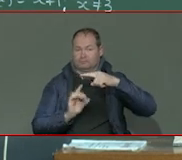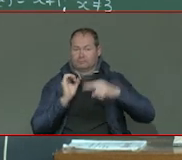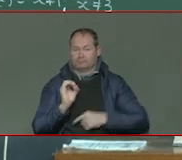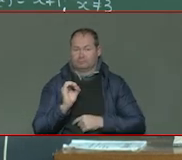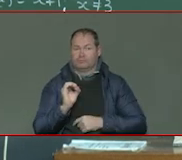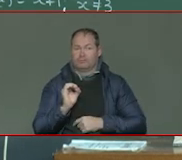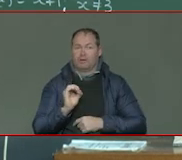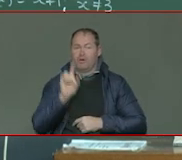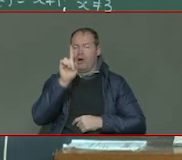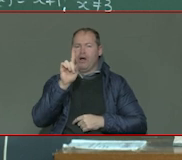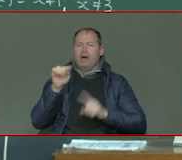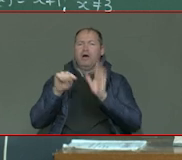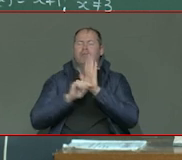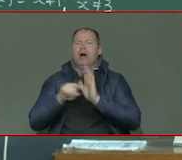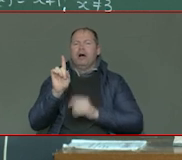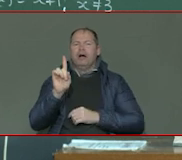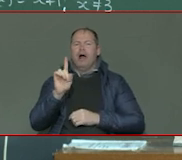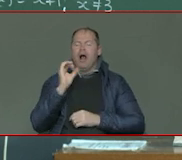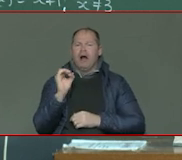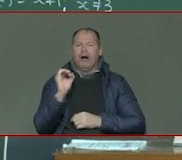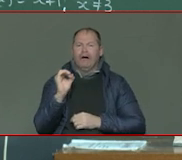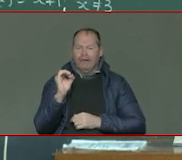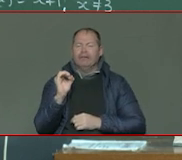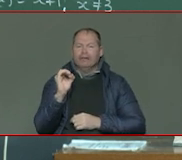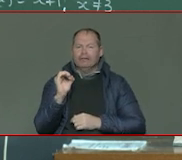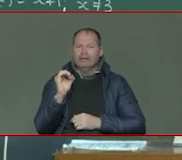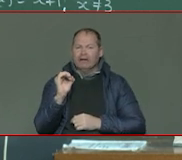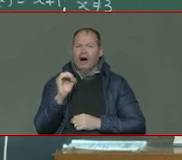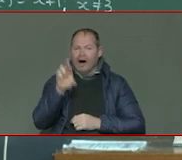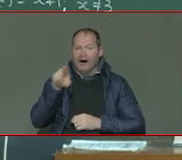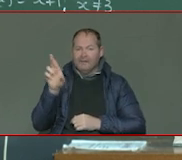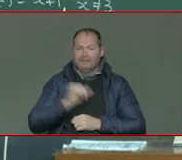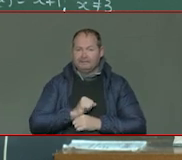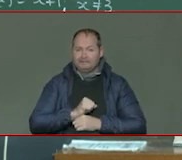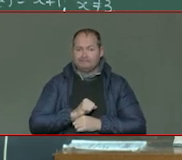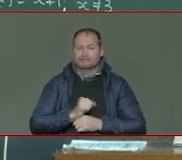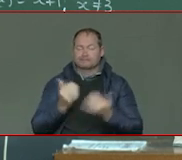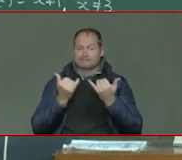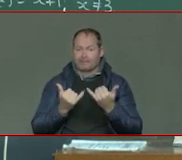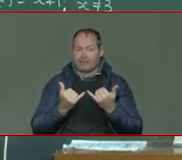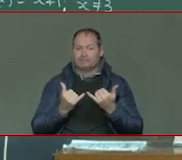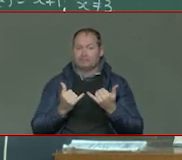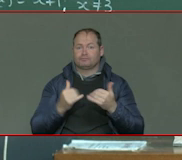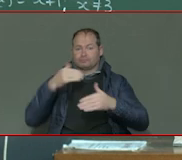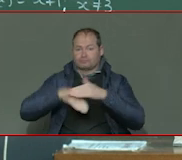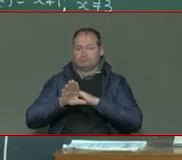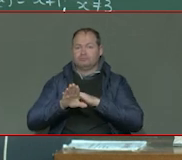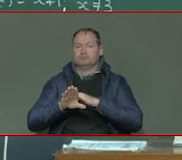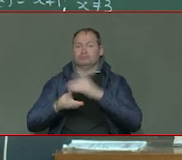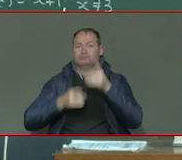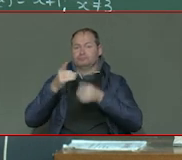1 minus 1, 1 minus 1 is 0, correct? Then, if it makes it undefined, then I must